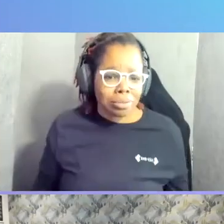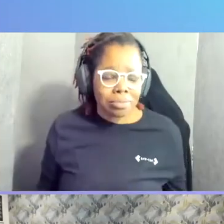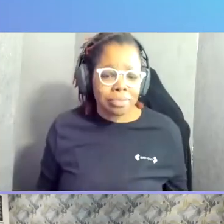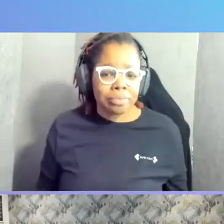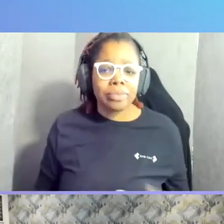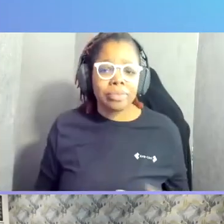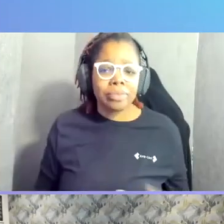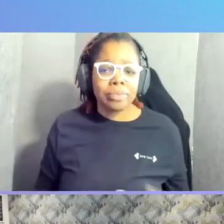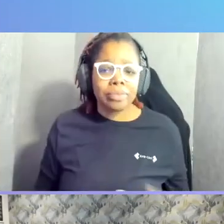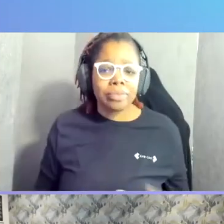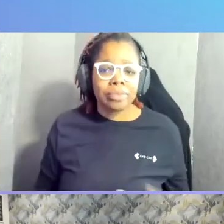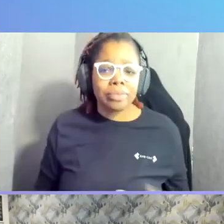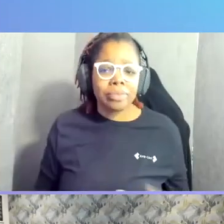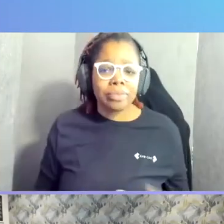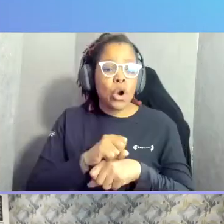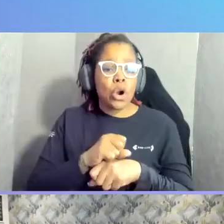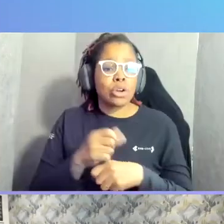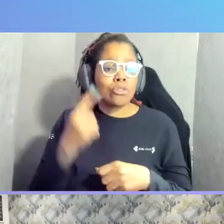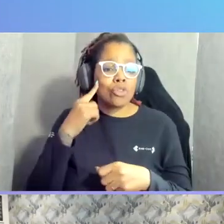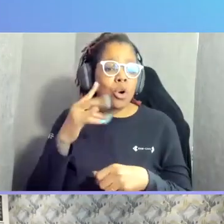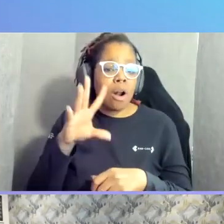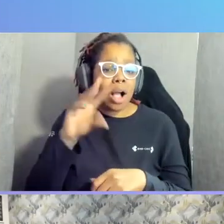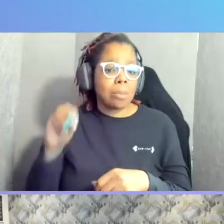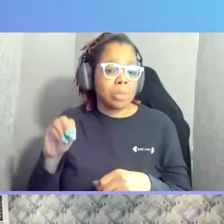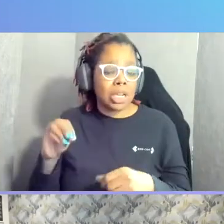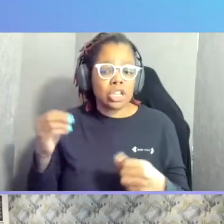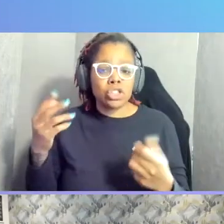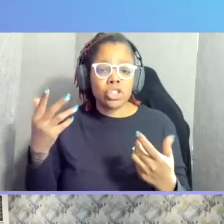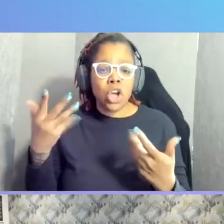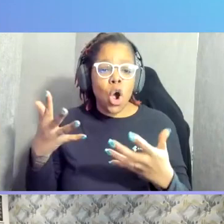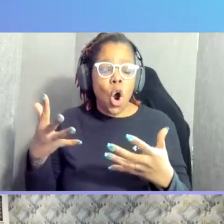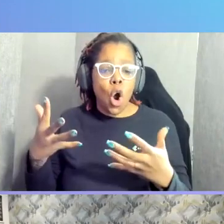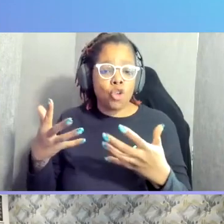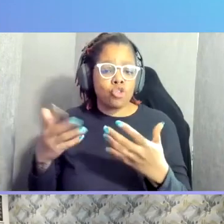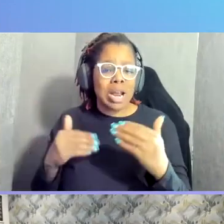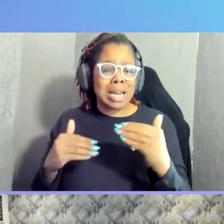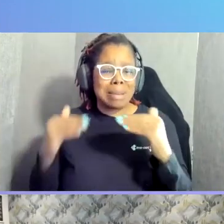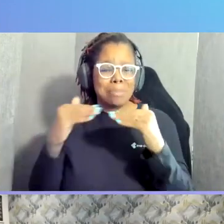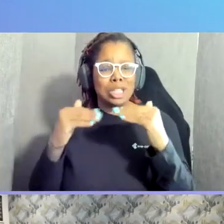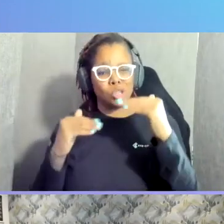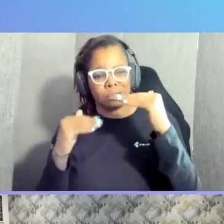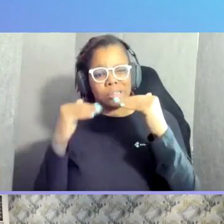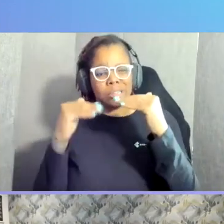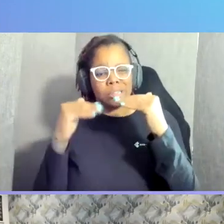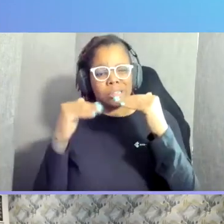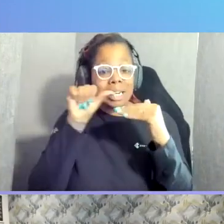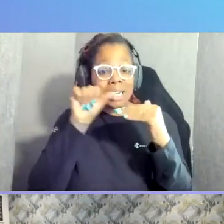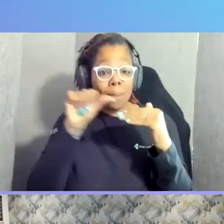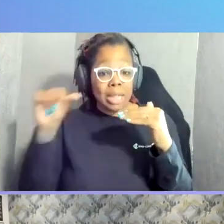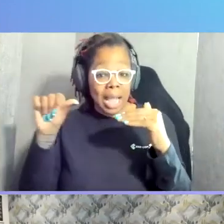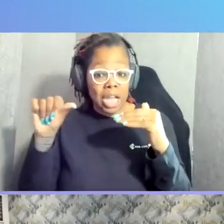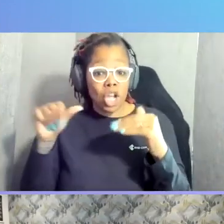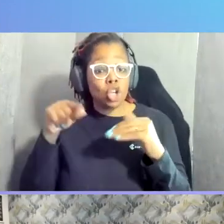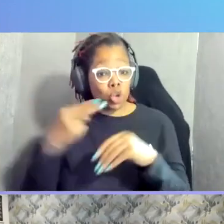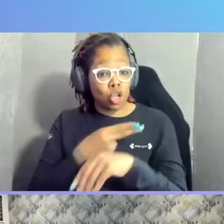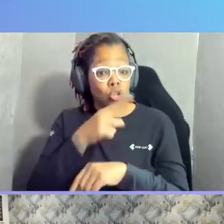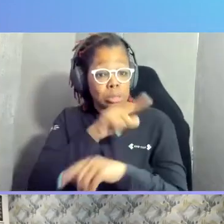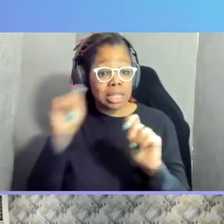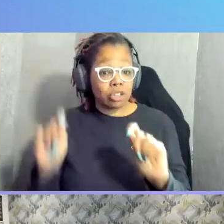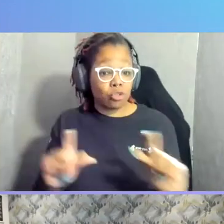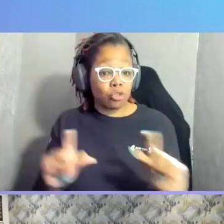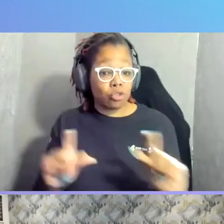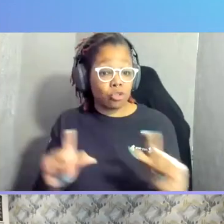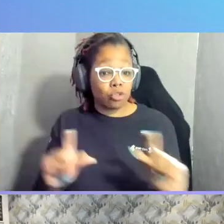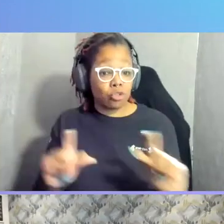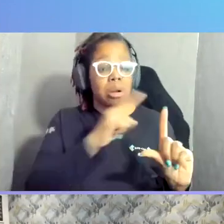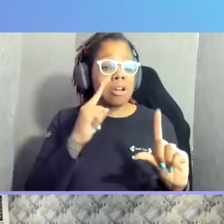for a company that already meets or it's close to meet the AA standards. You can still use this framework to